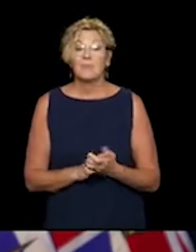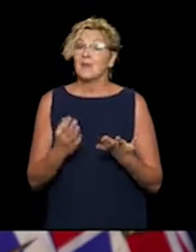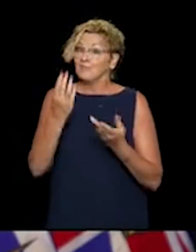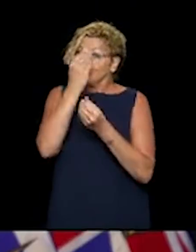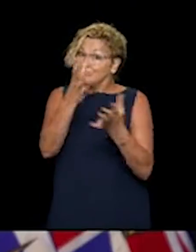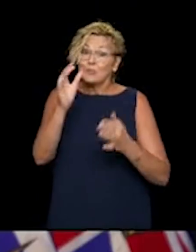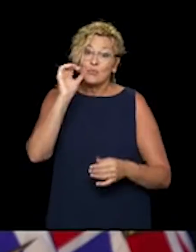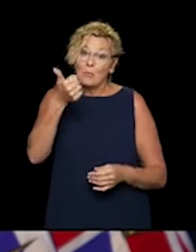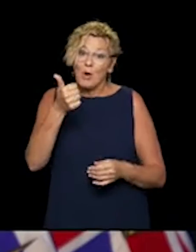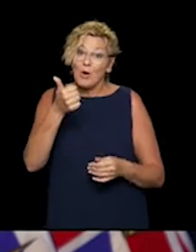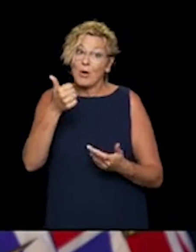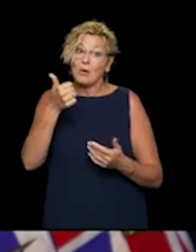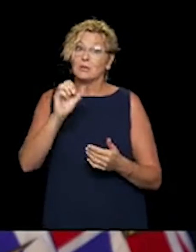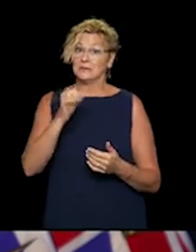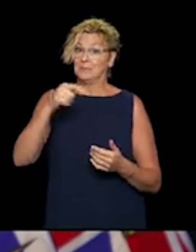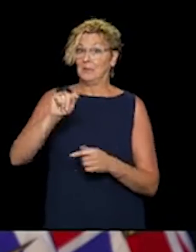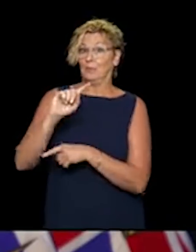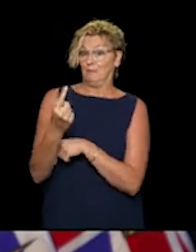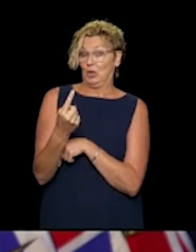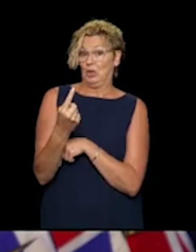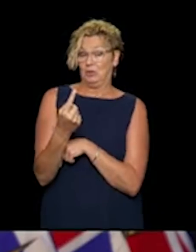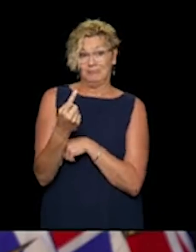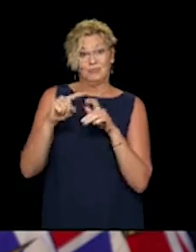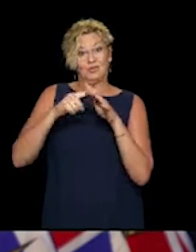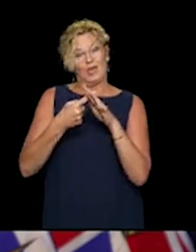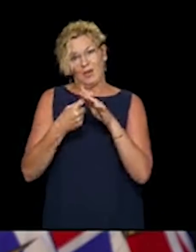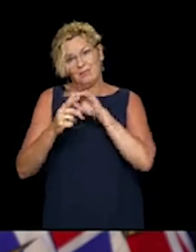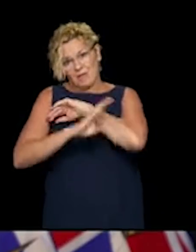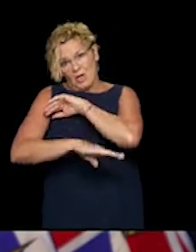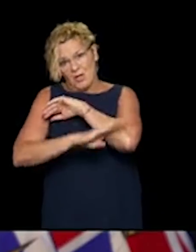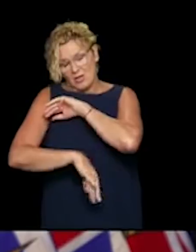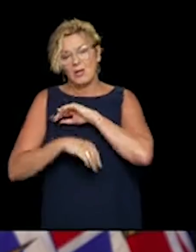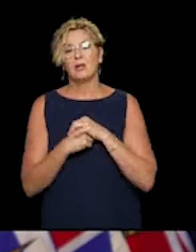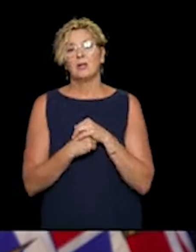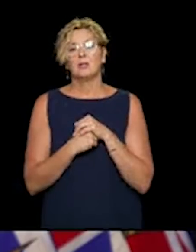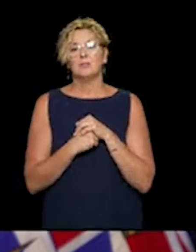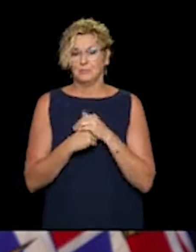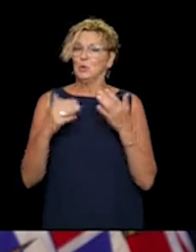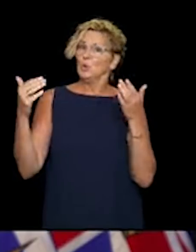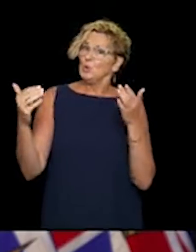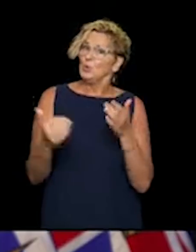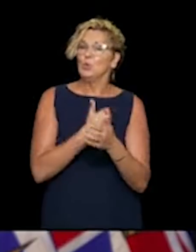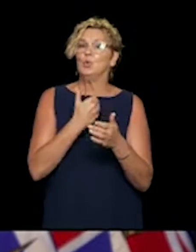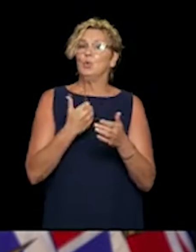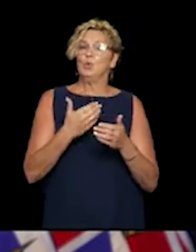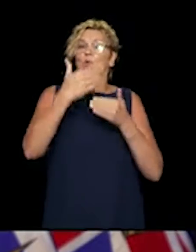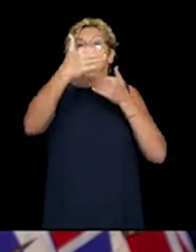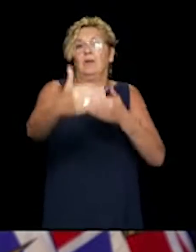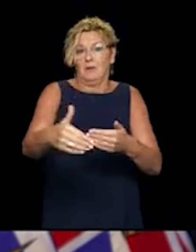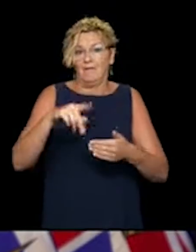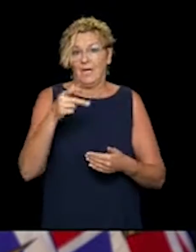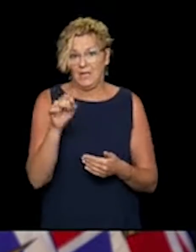So as we are looking now to the fall, tomorrow is the 1st of September. We are entering a new phase of